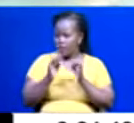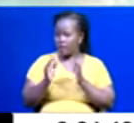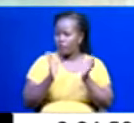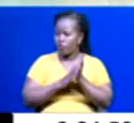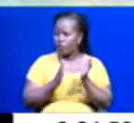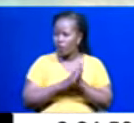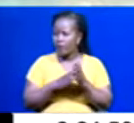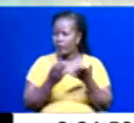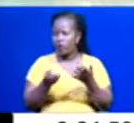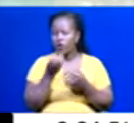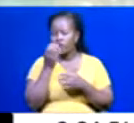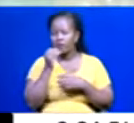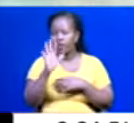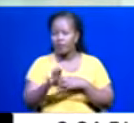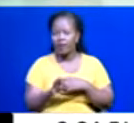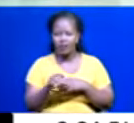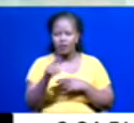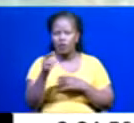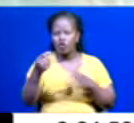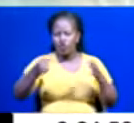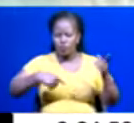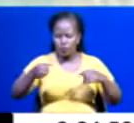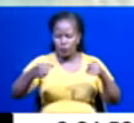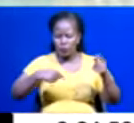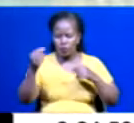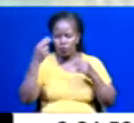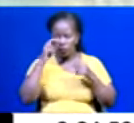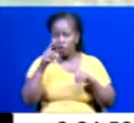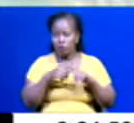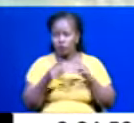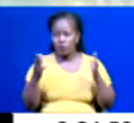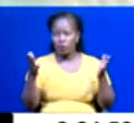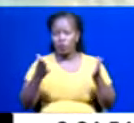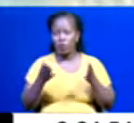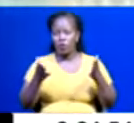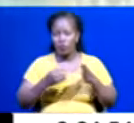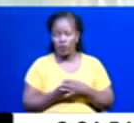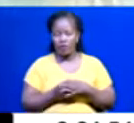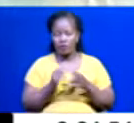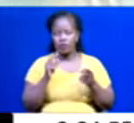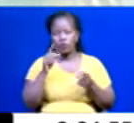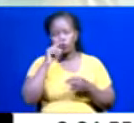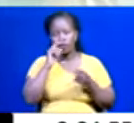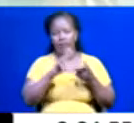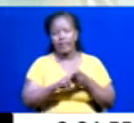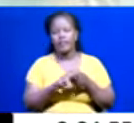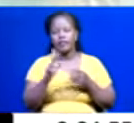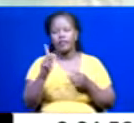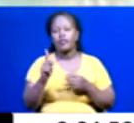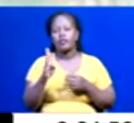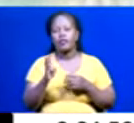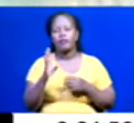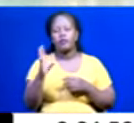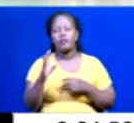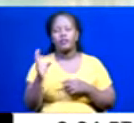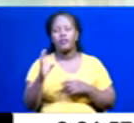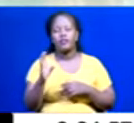Do let us know where you're watching from. The hashtag is Easy Friday at KBC Channel 1, at Shiksha Aurora, and